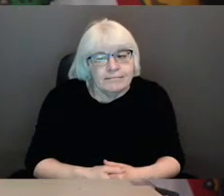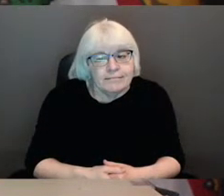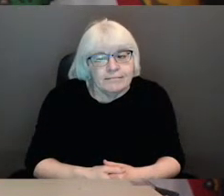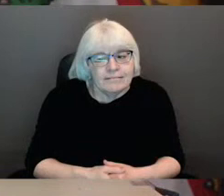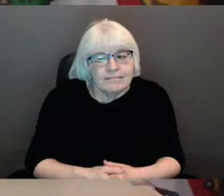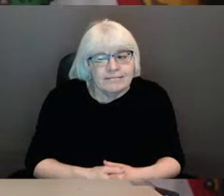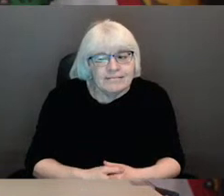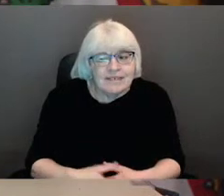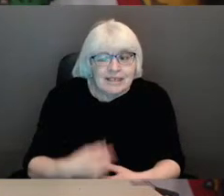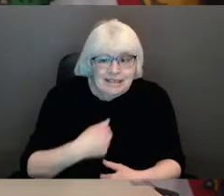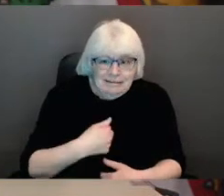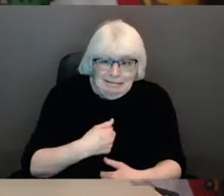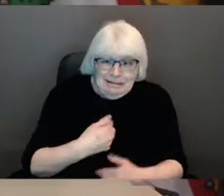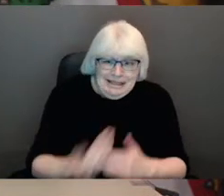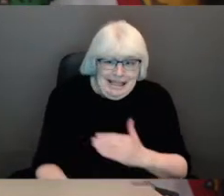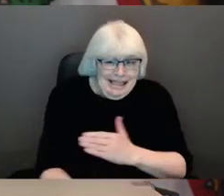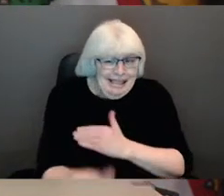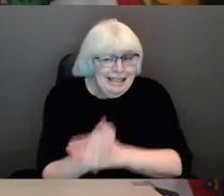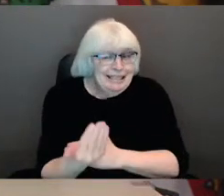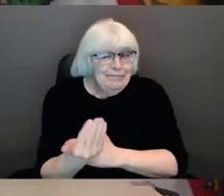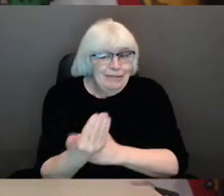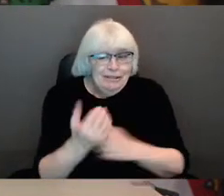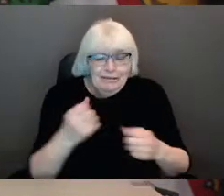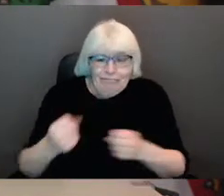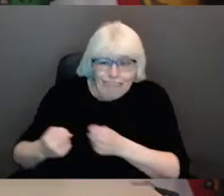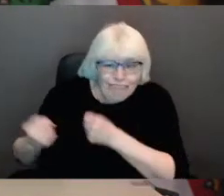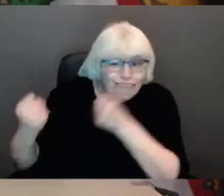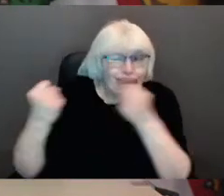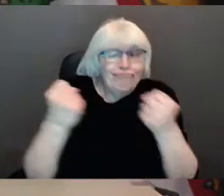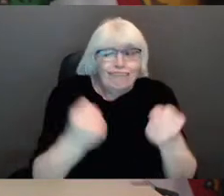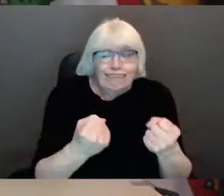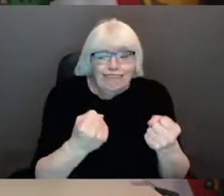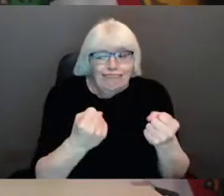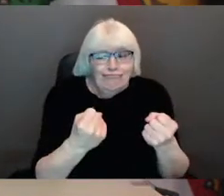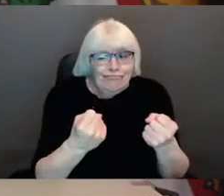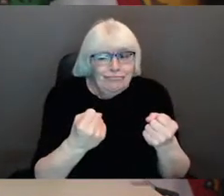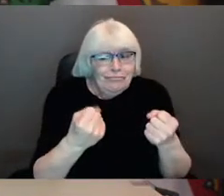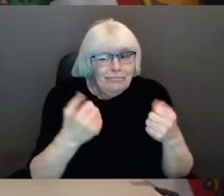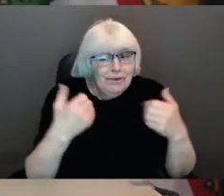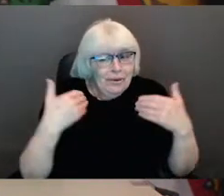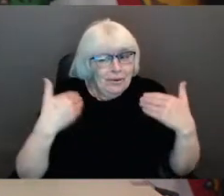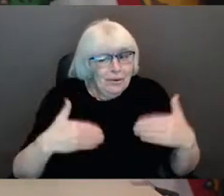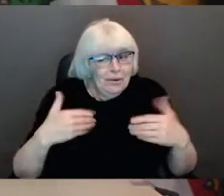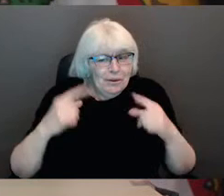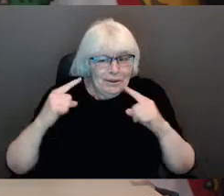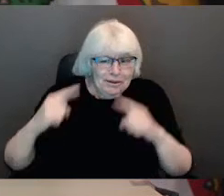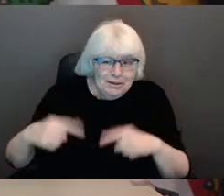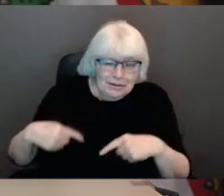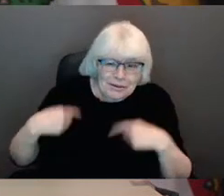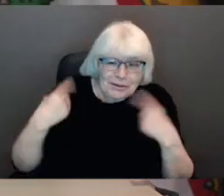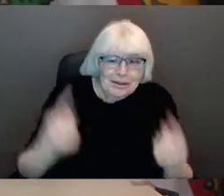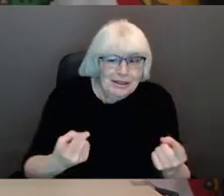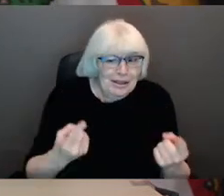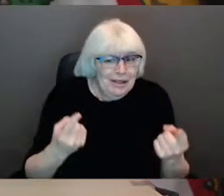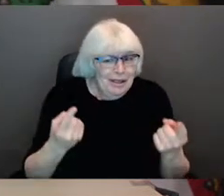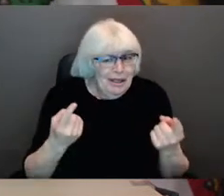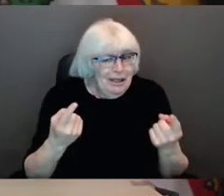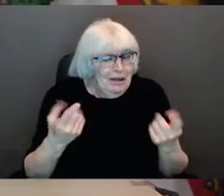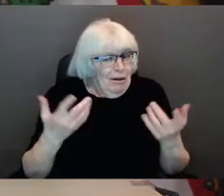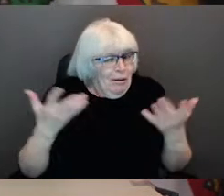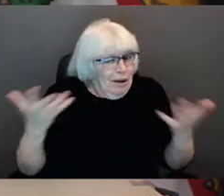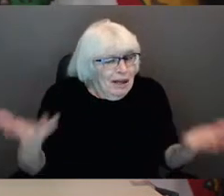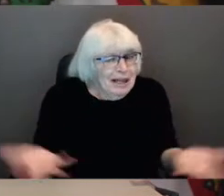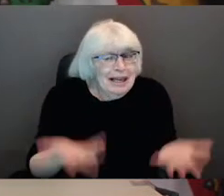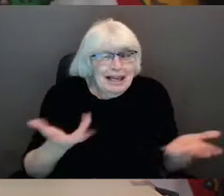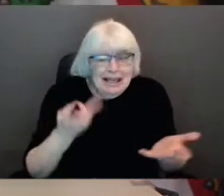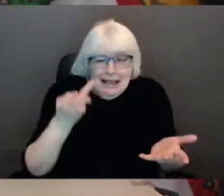that there have been many uneasy steps that we have made as a province since COVID arrived on our shores back